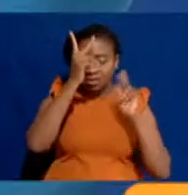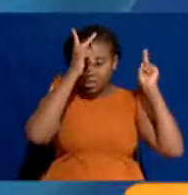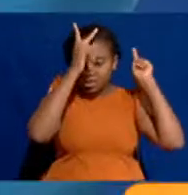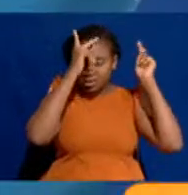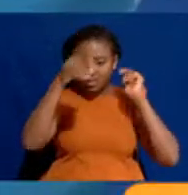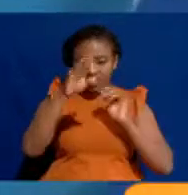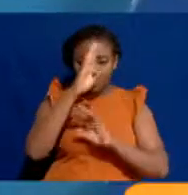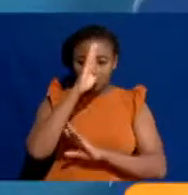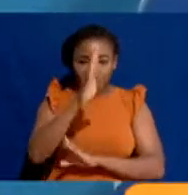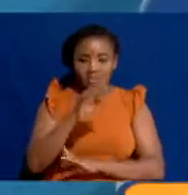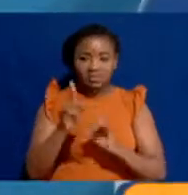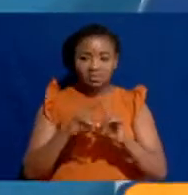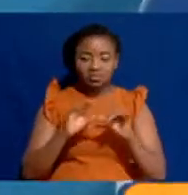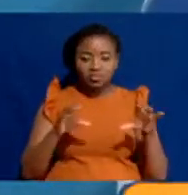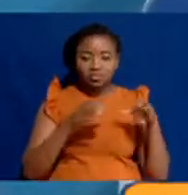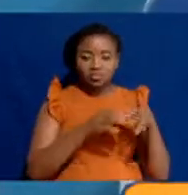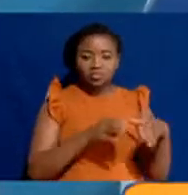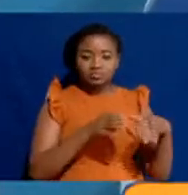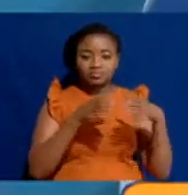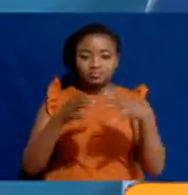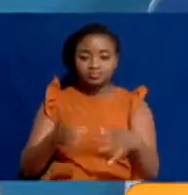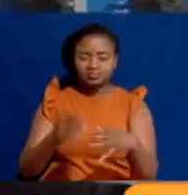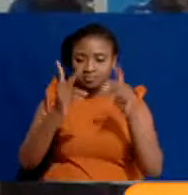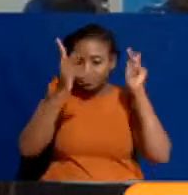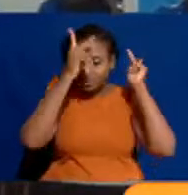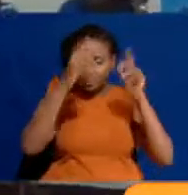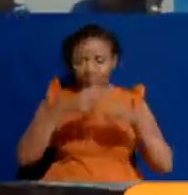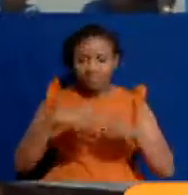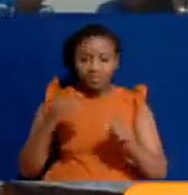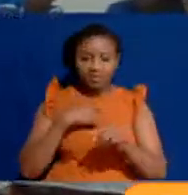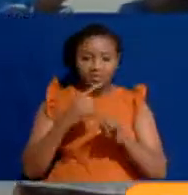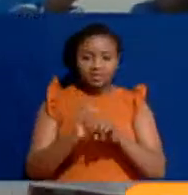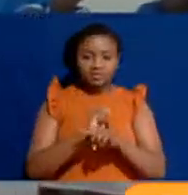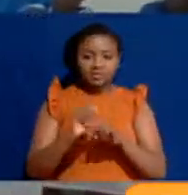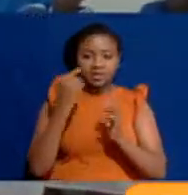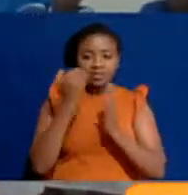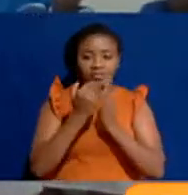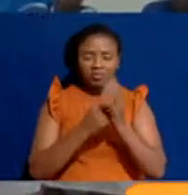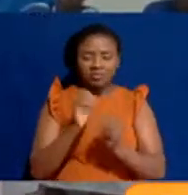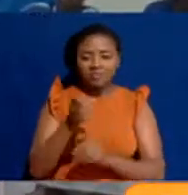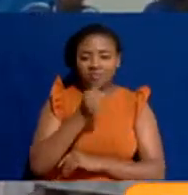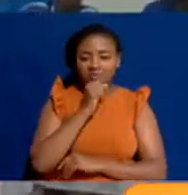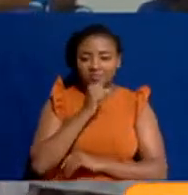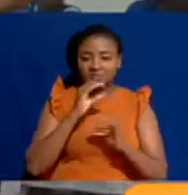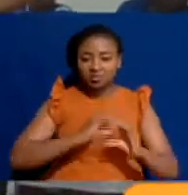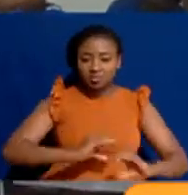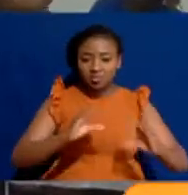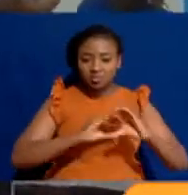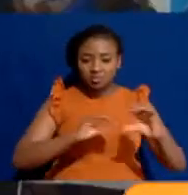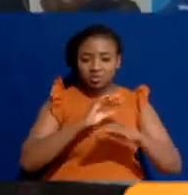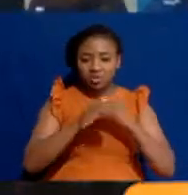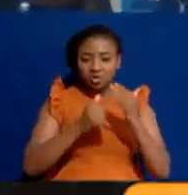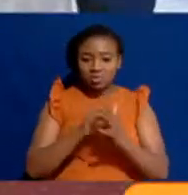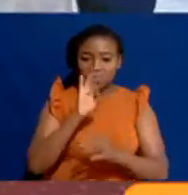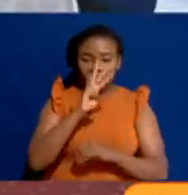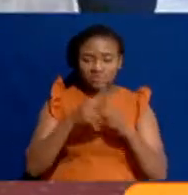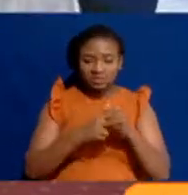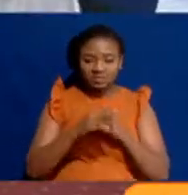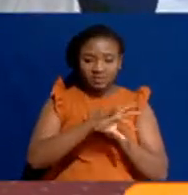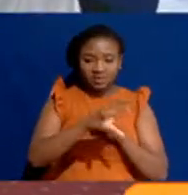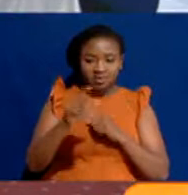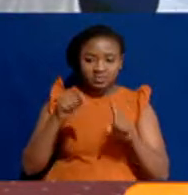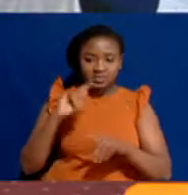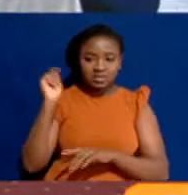from FIFA is in Kakamega, where they have started the training program of 50 coaches as well as teachers from all 47 counties in Kenya.